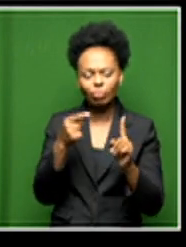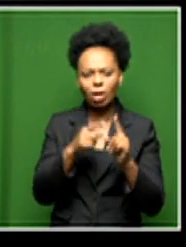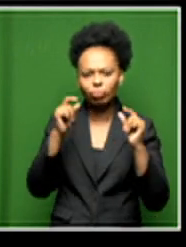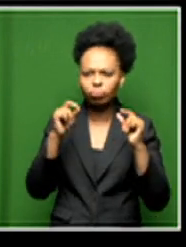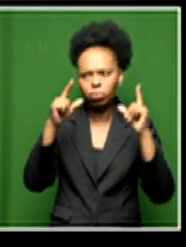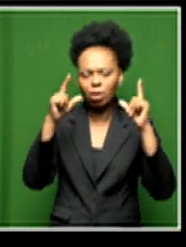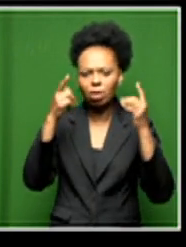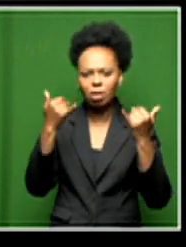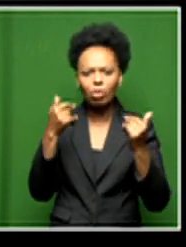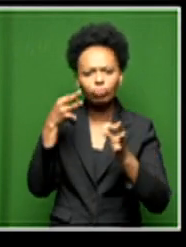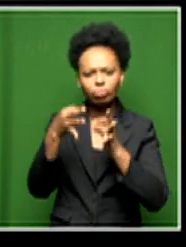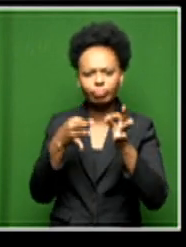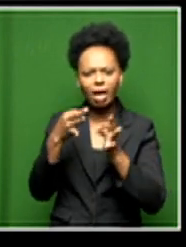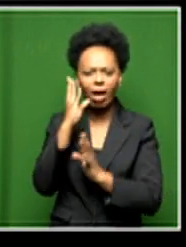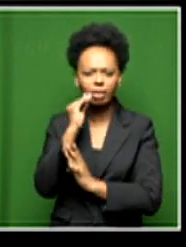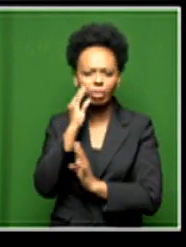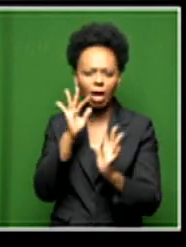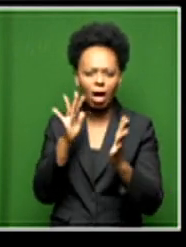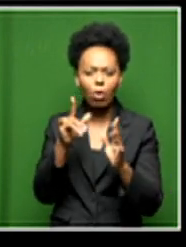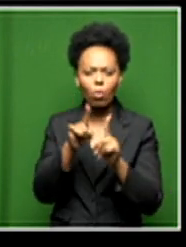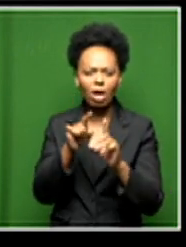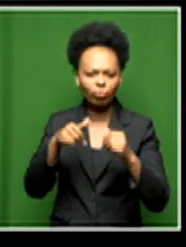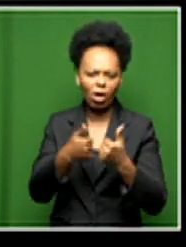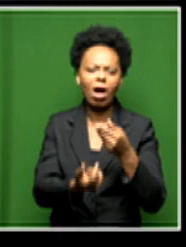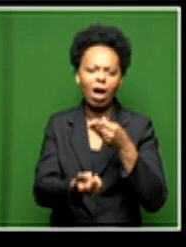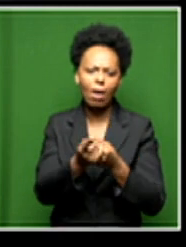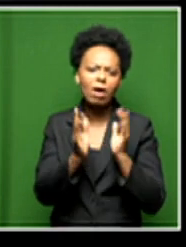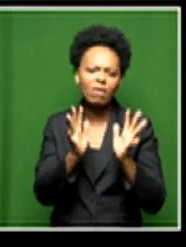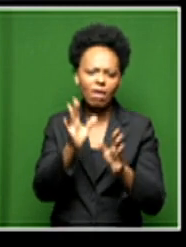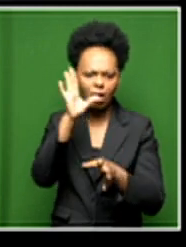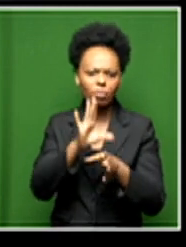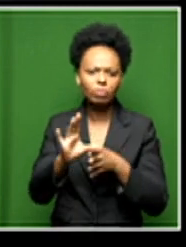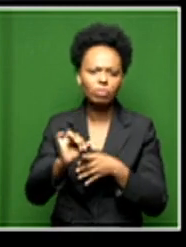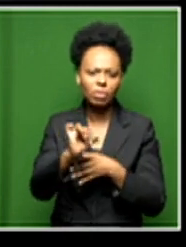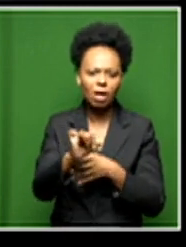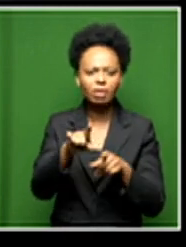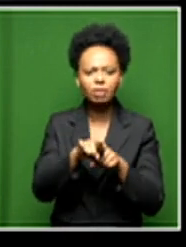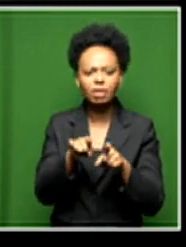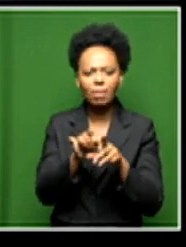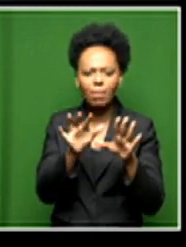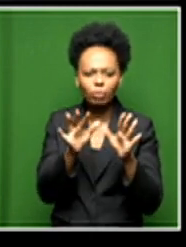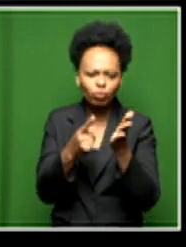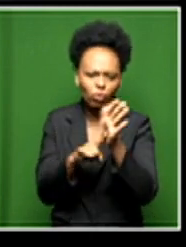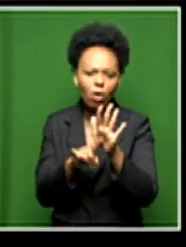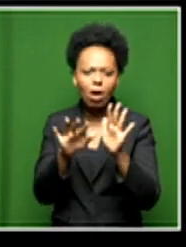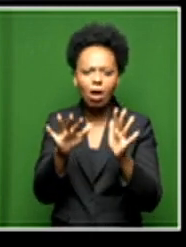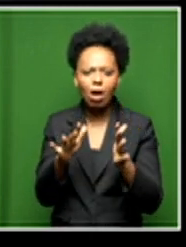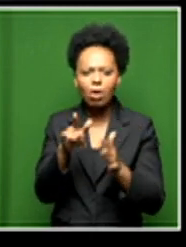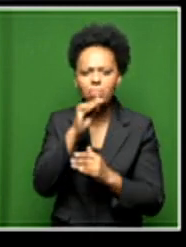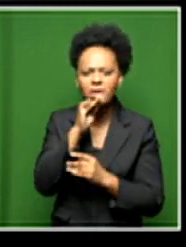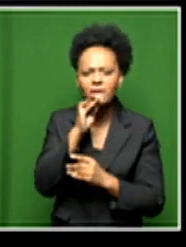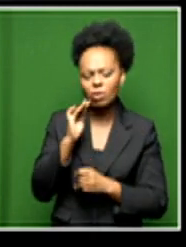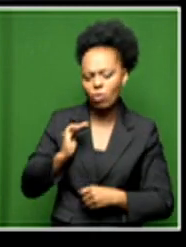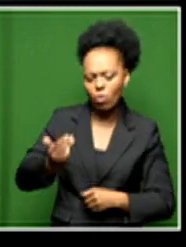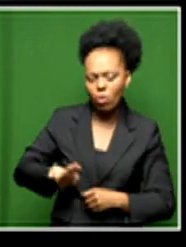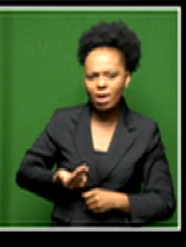of her experiences and encounters during these travels. She also gives a detailed introspective reflection on what it means to be a woman, particularly